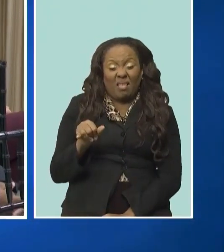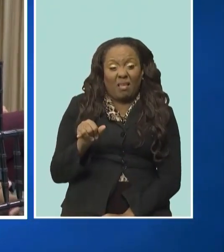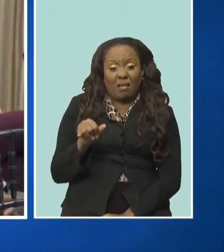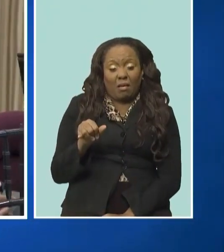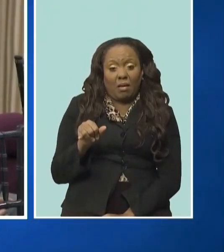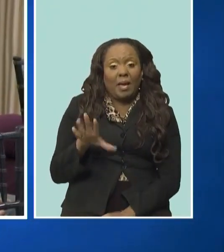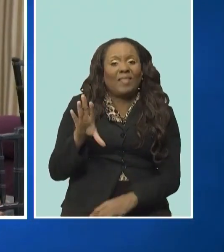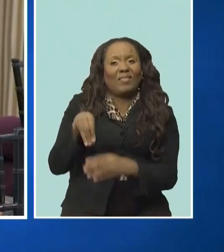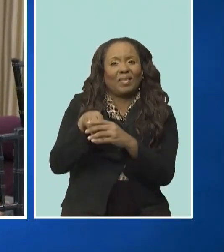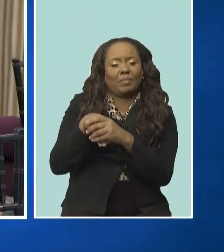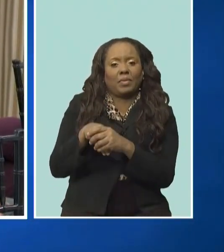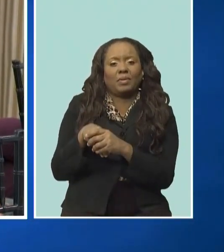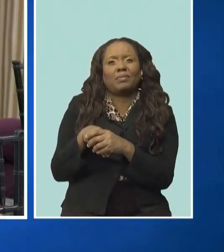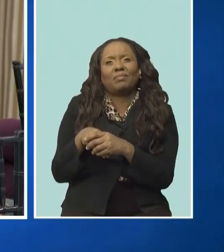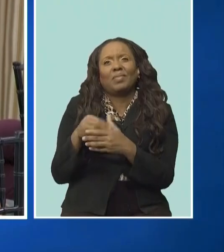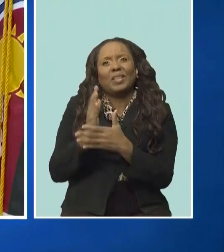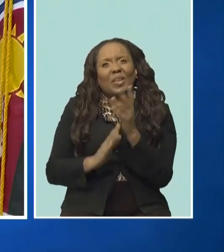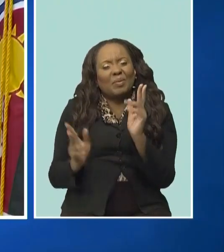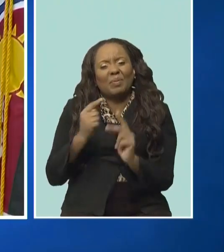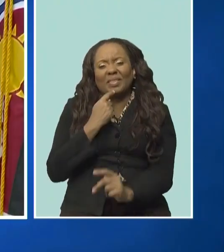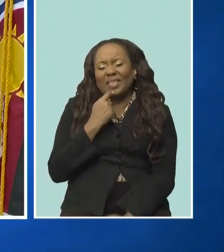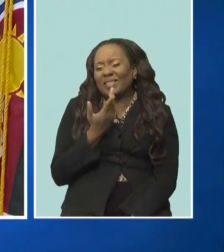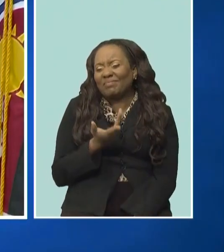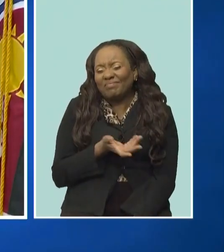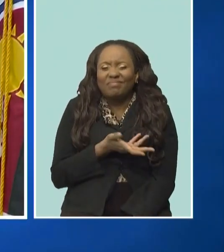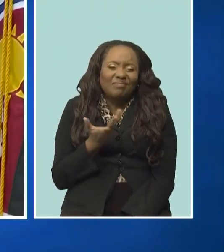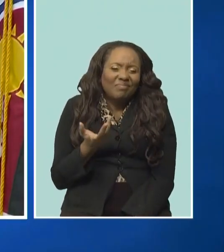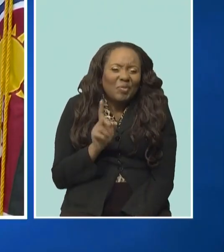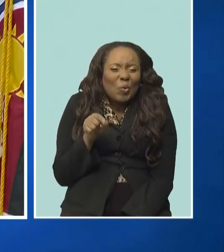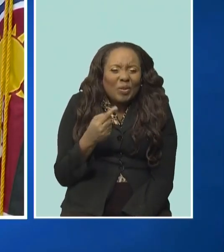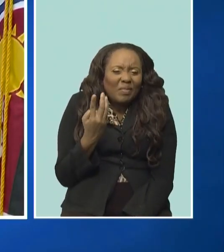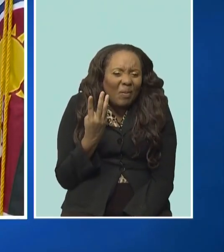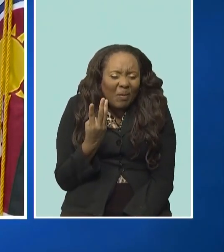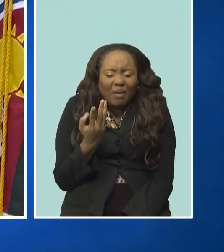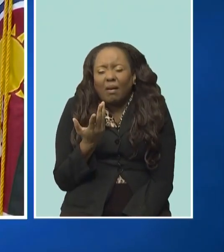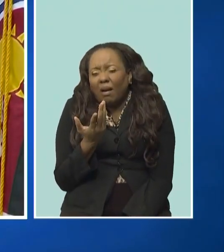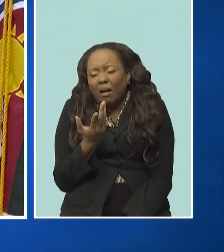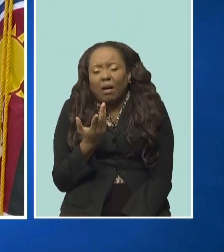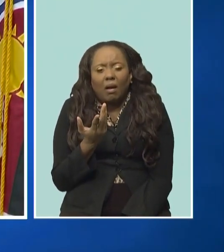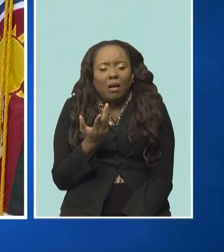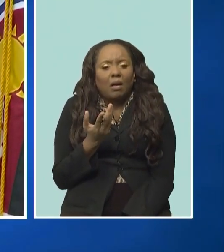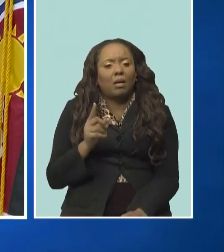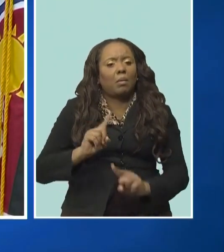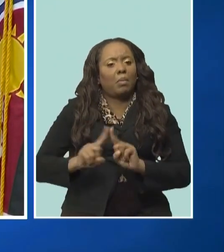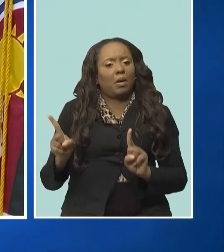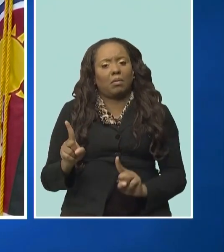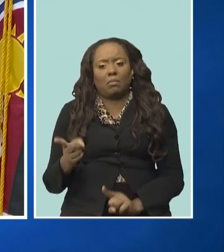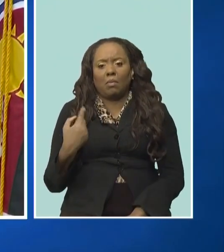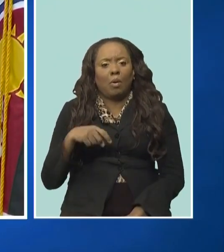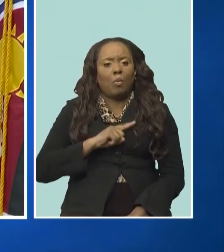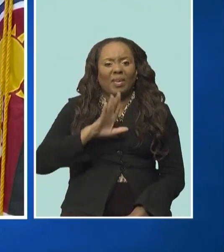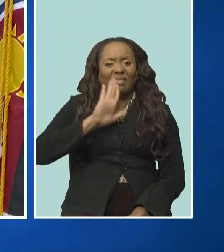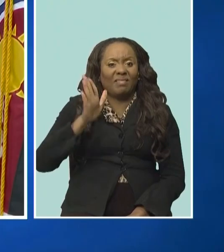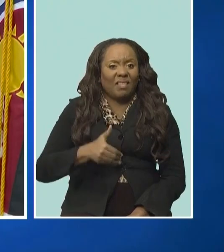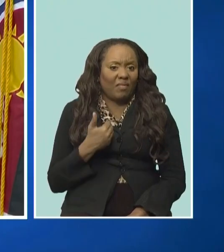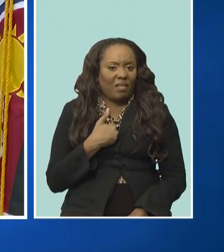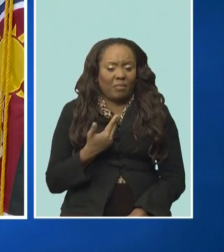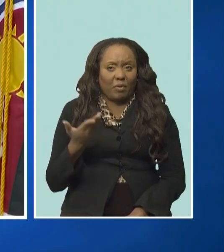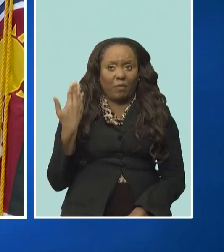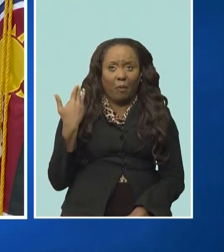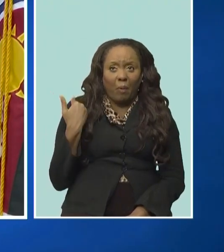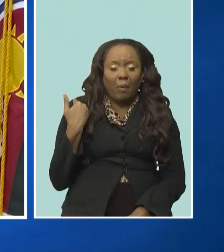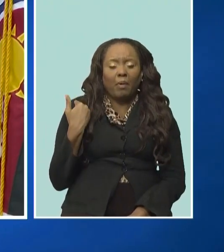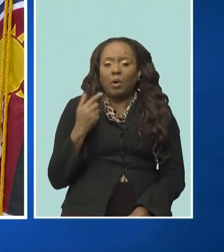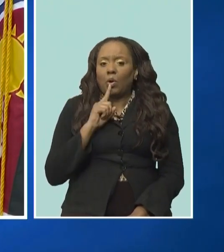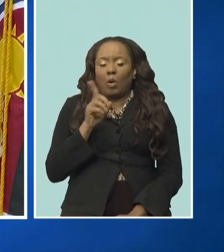we could say it is not significant, but I think it is quite significant given the fact that we have not had anything like this done before, and given